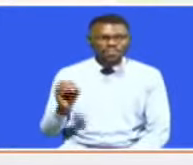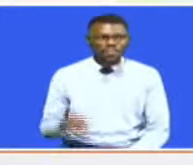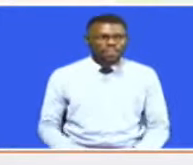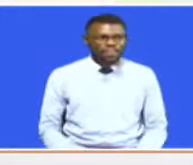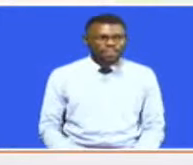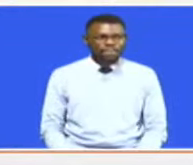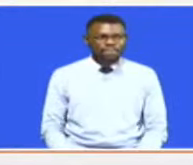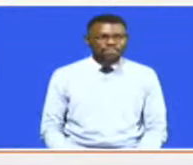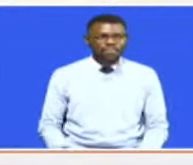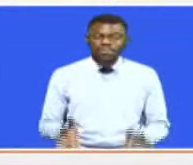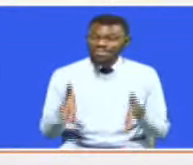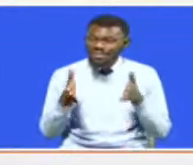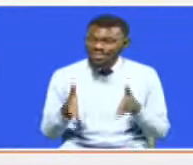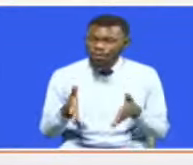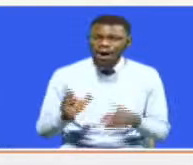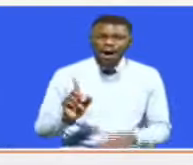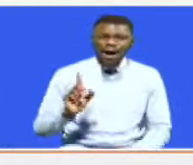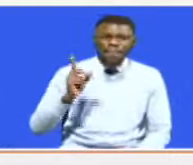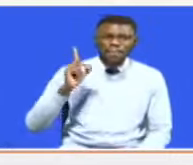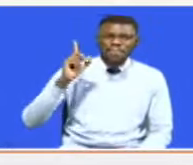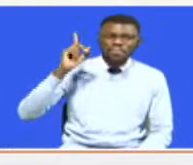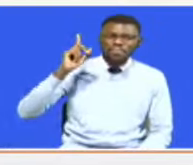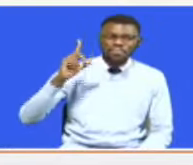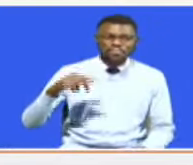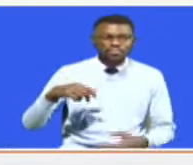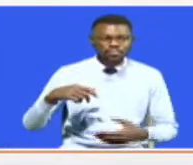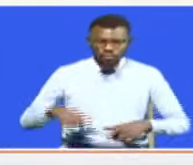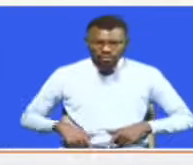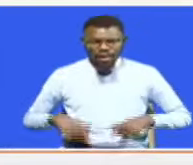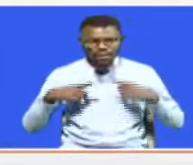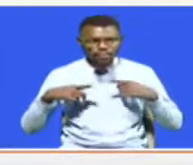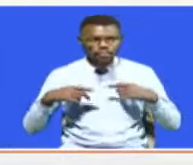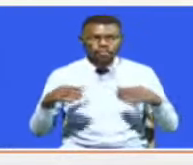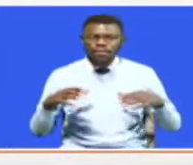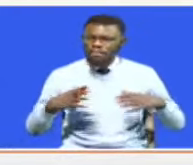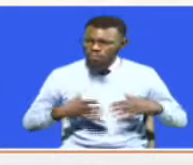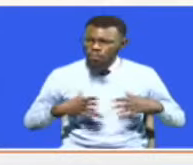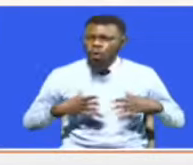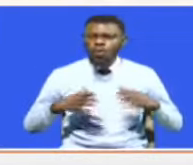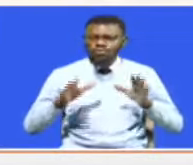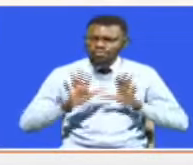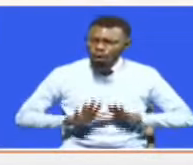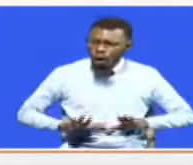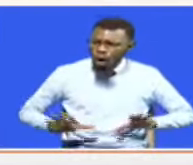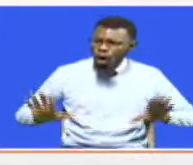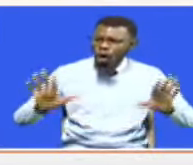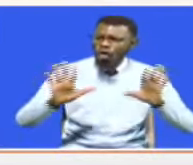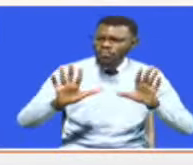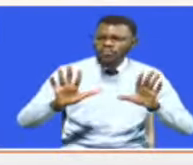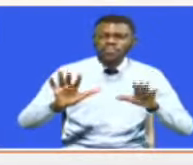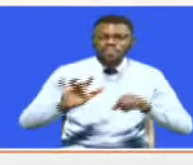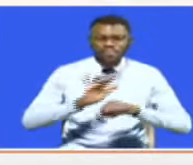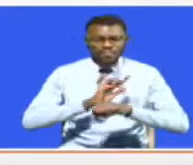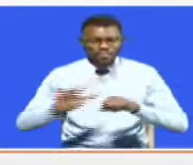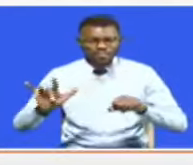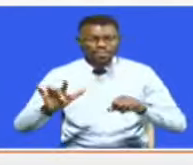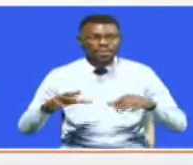food inflation is going up, then everybody is affected, and more so